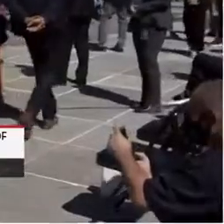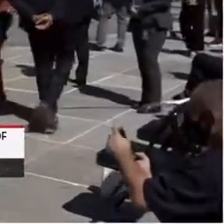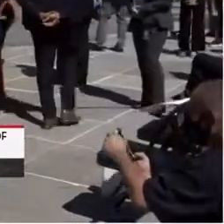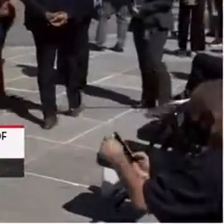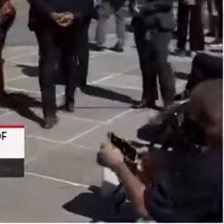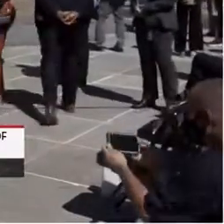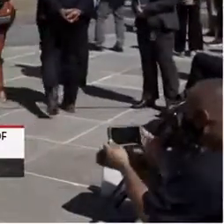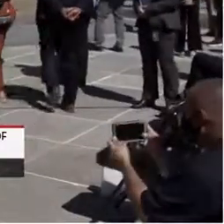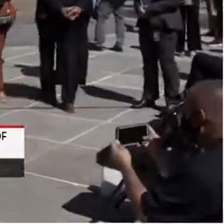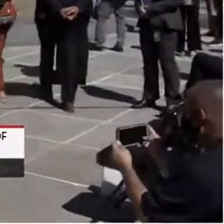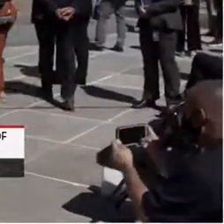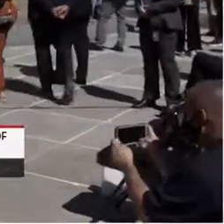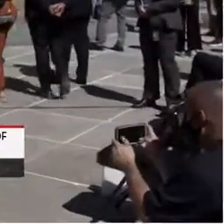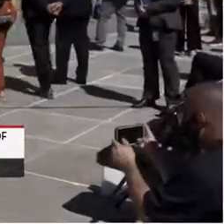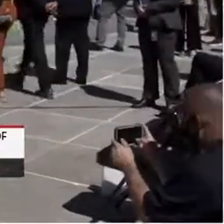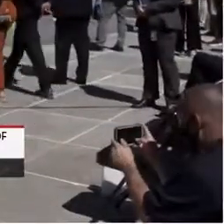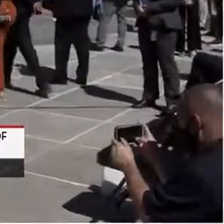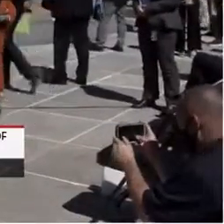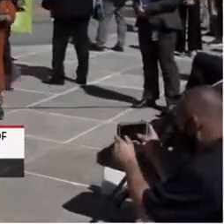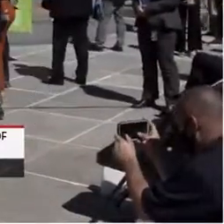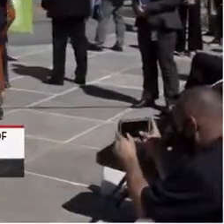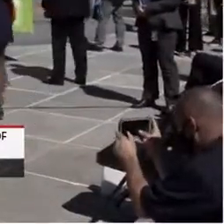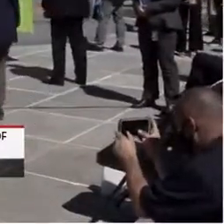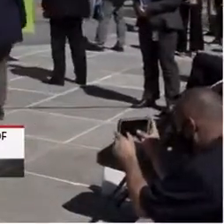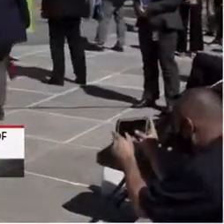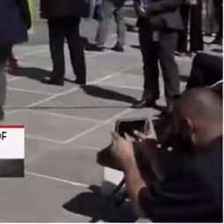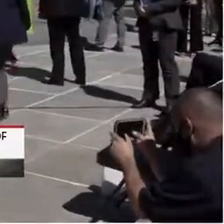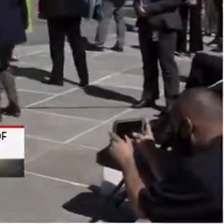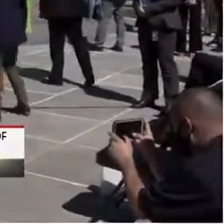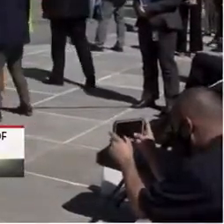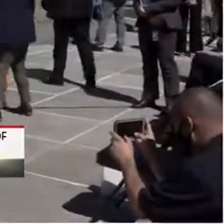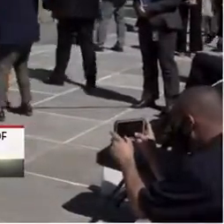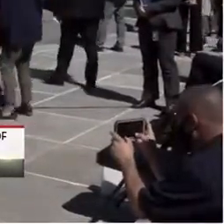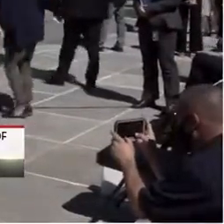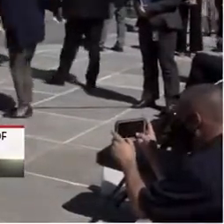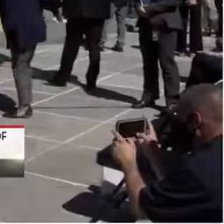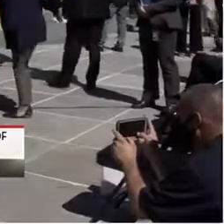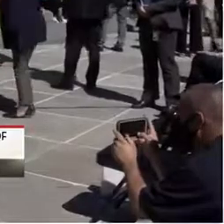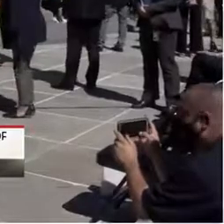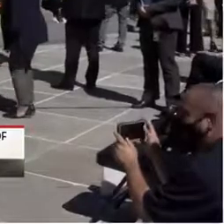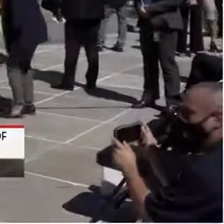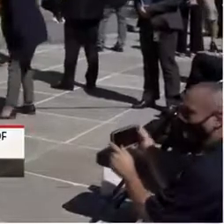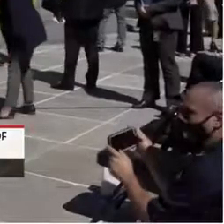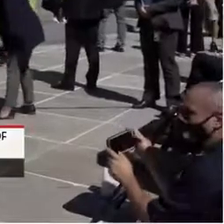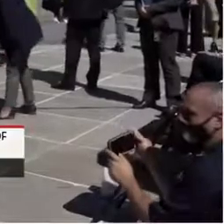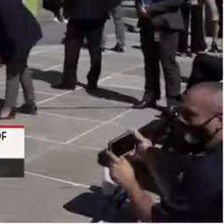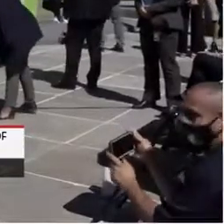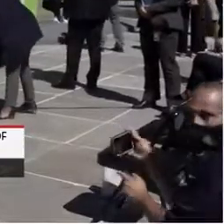Excuse me.